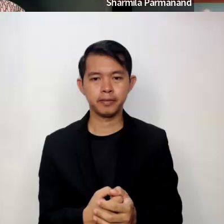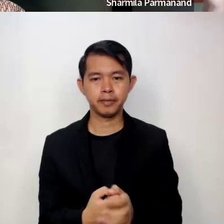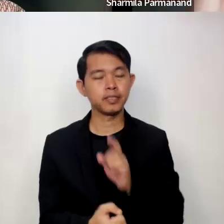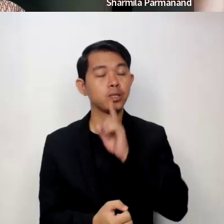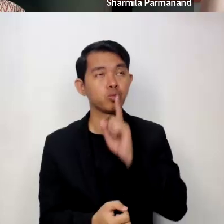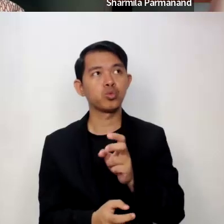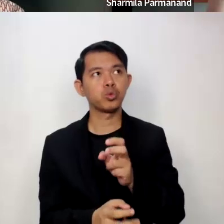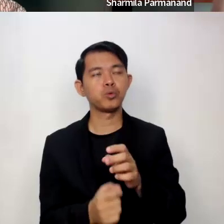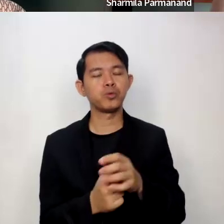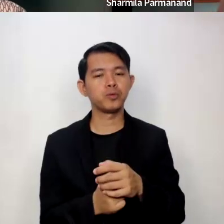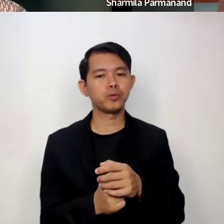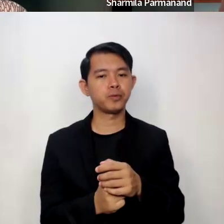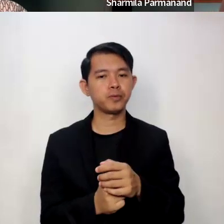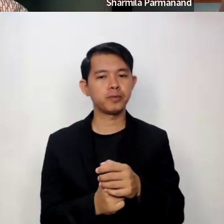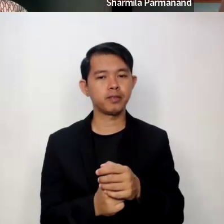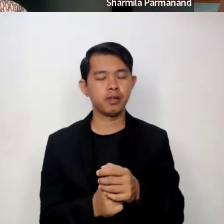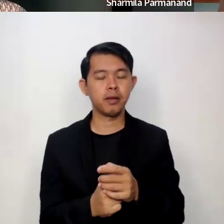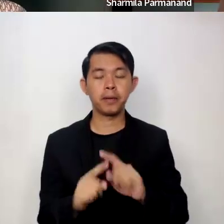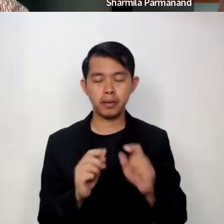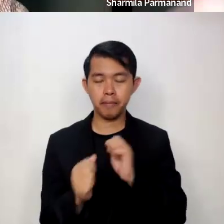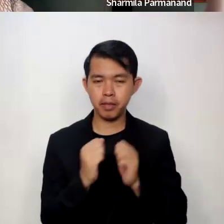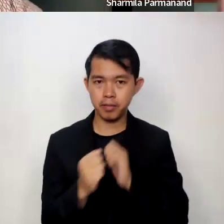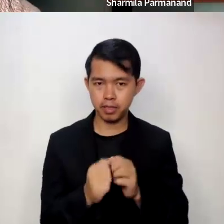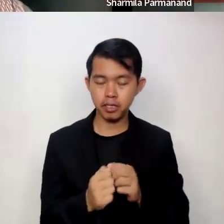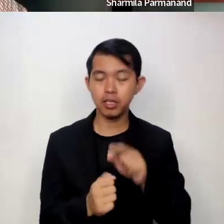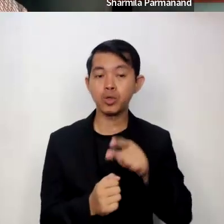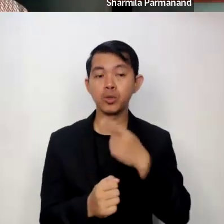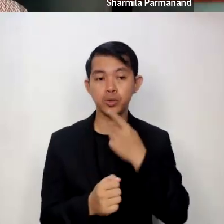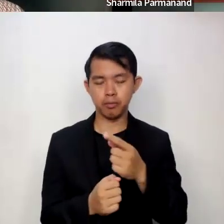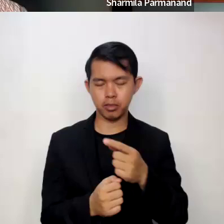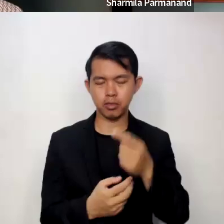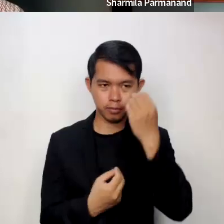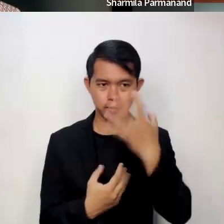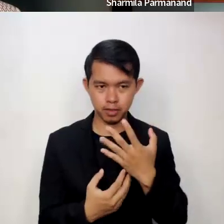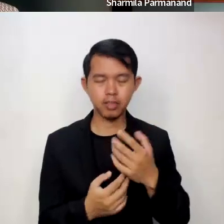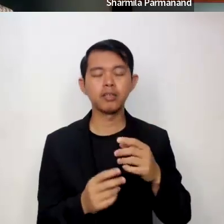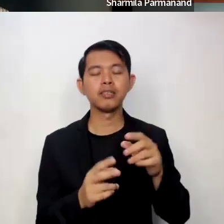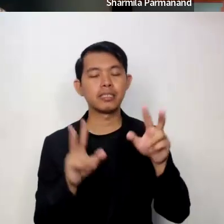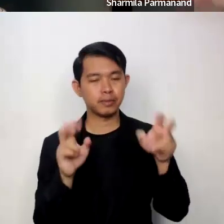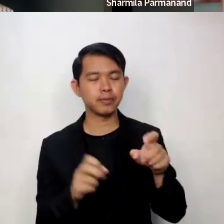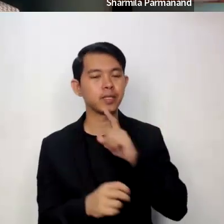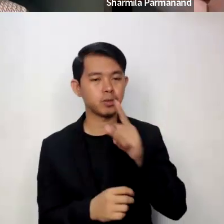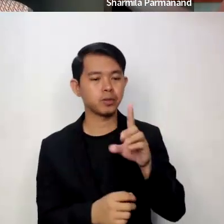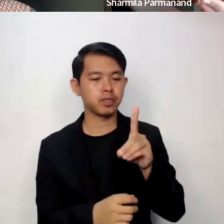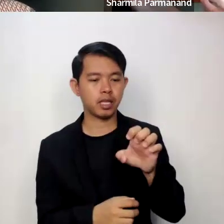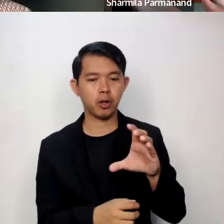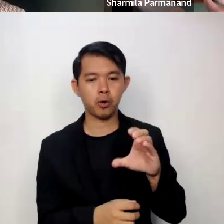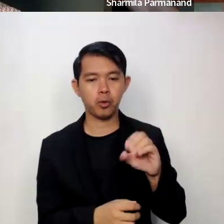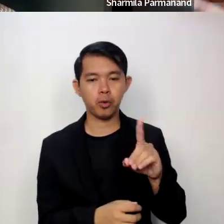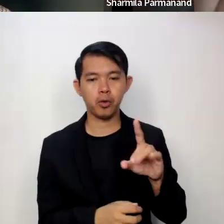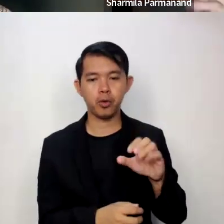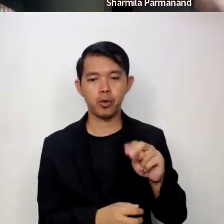a cop-out, but basically everything you said here to me would be decolonial practice without having to feed